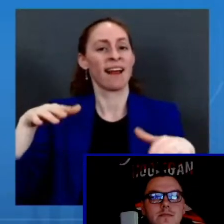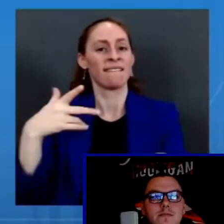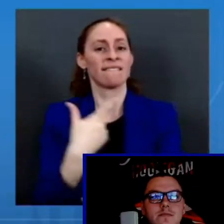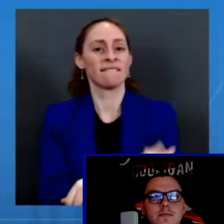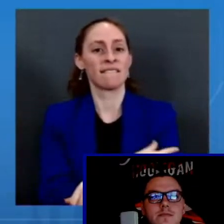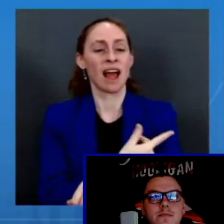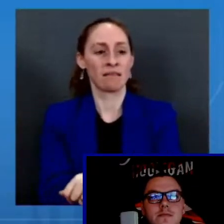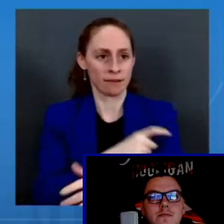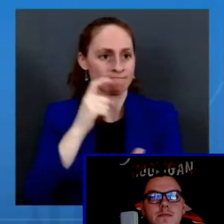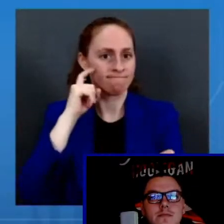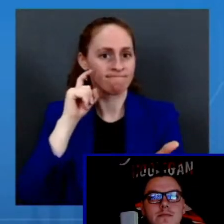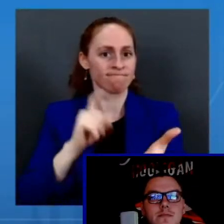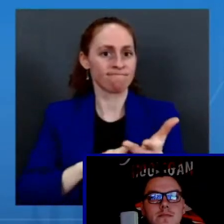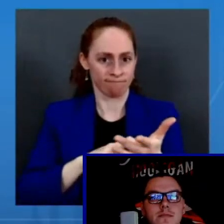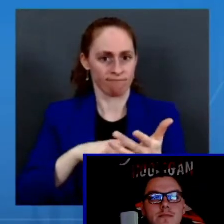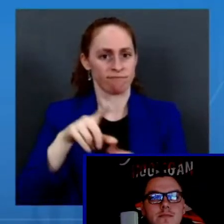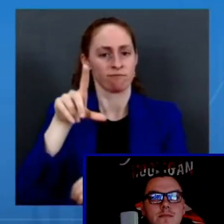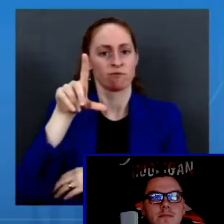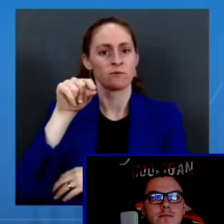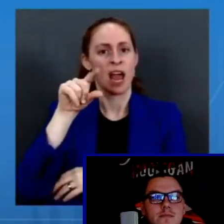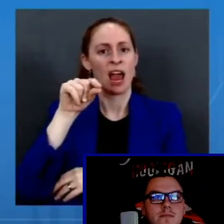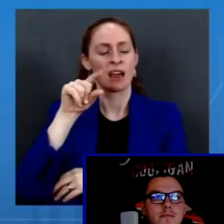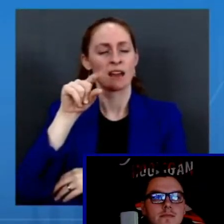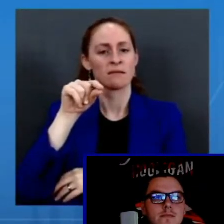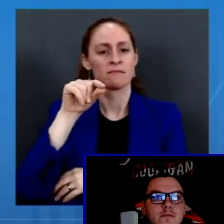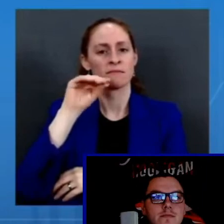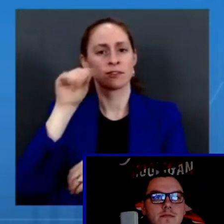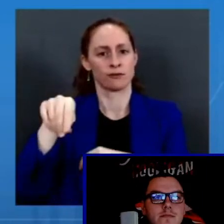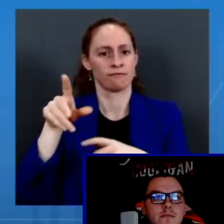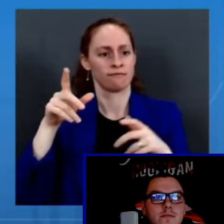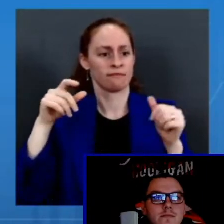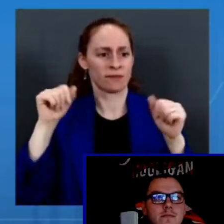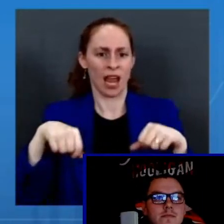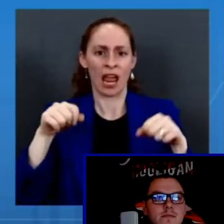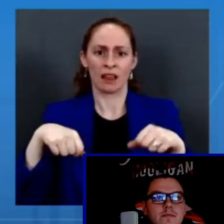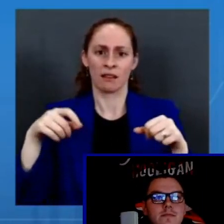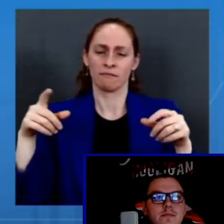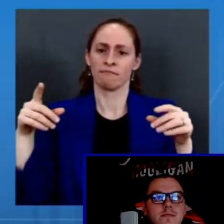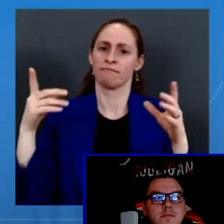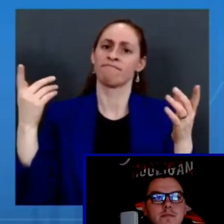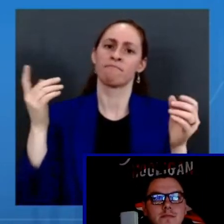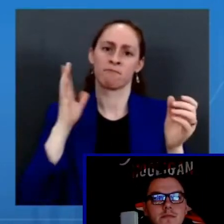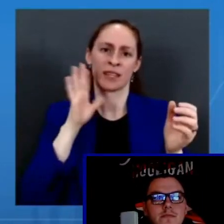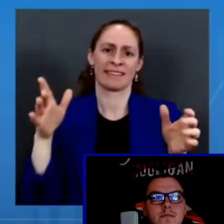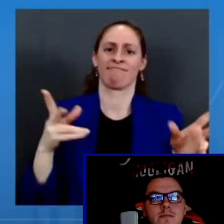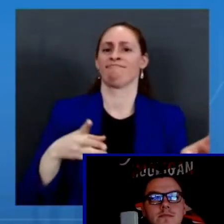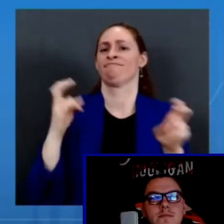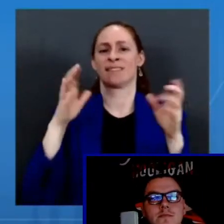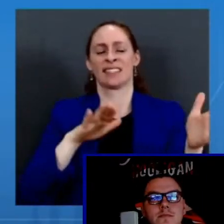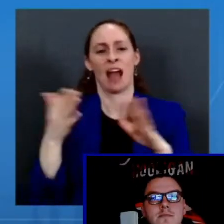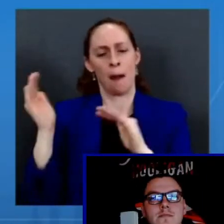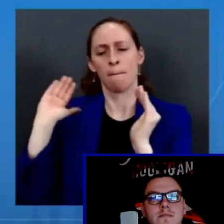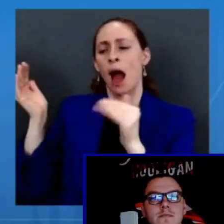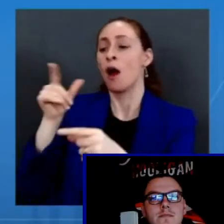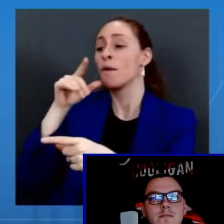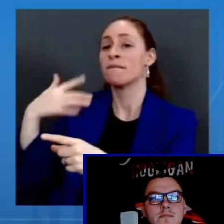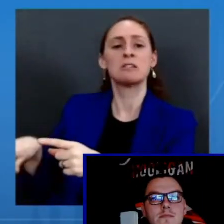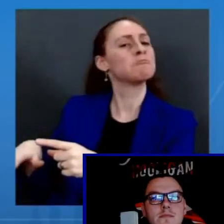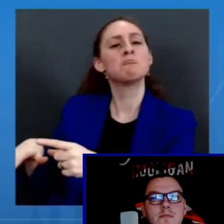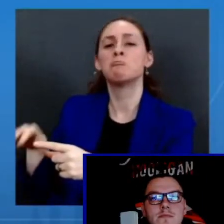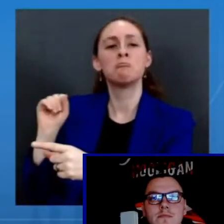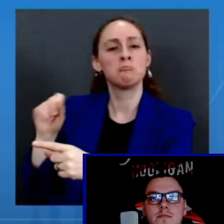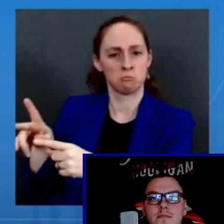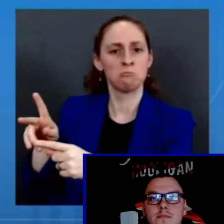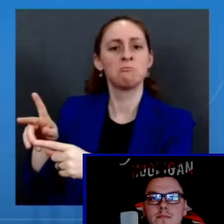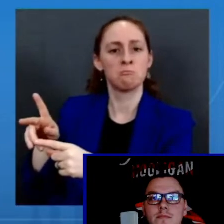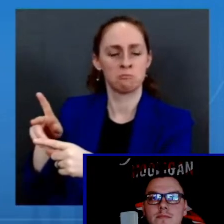who are fully vaccinated and received their booster dose. Although every day we are following more and more studies emerging about the